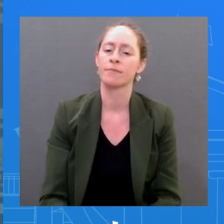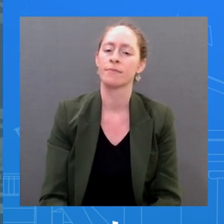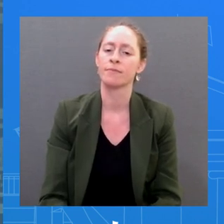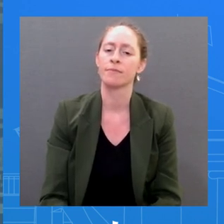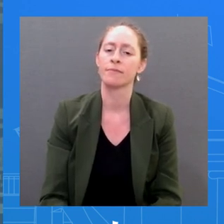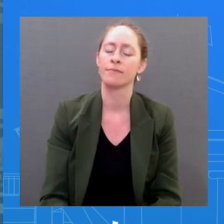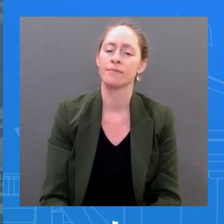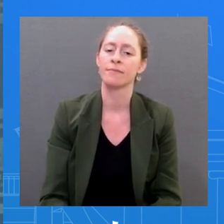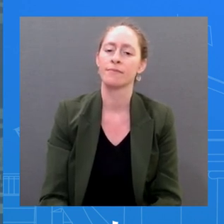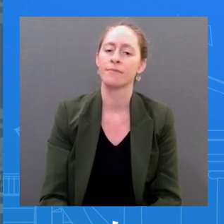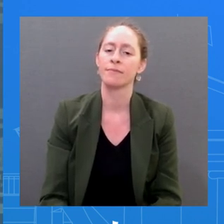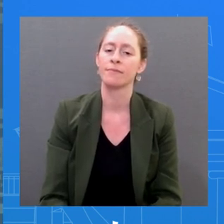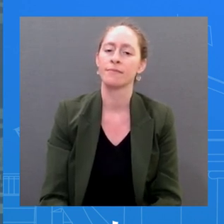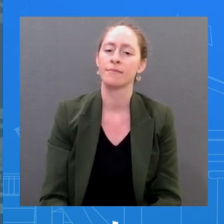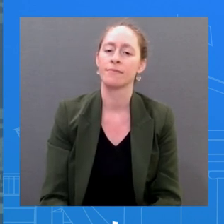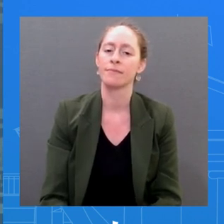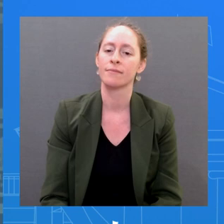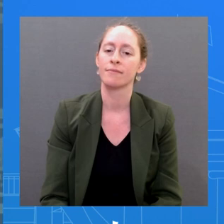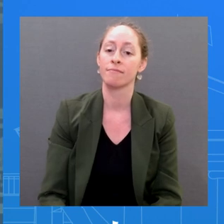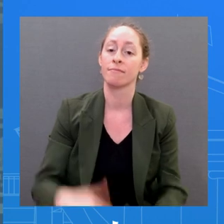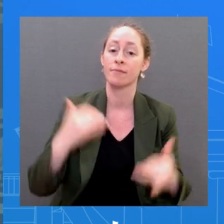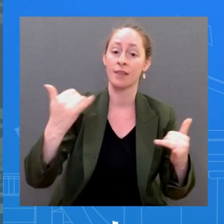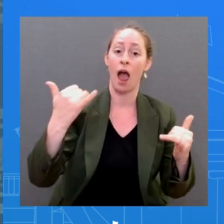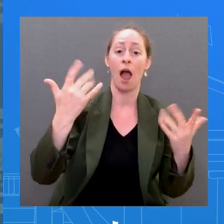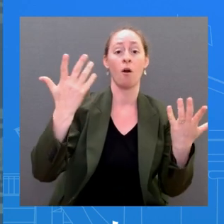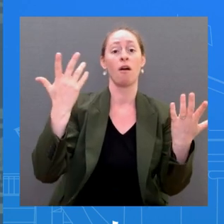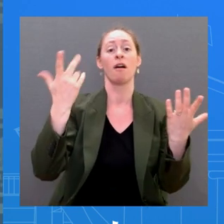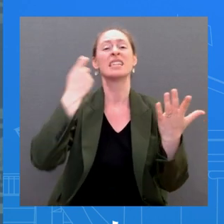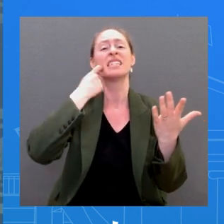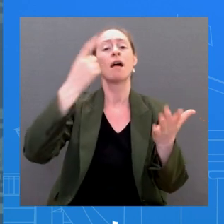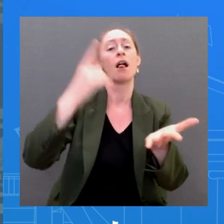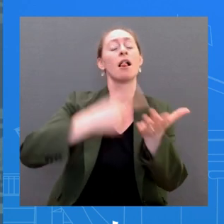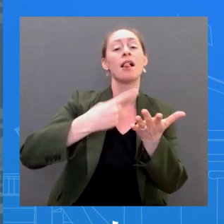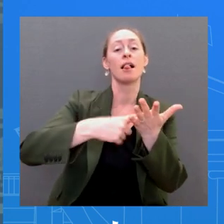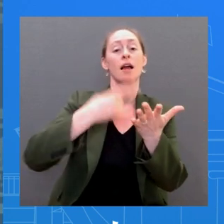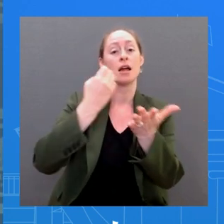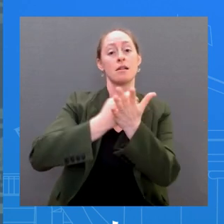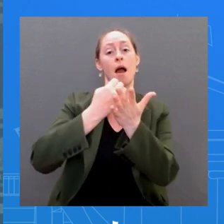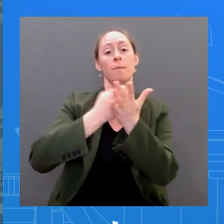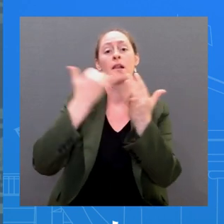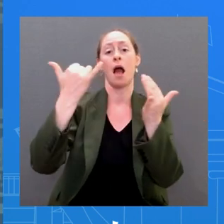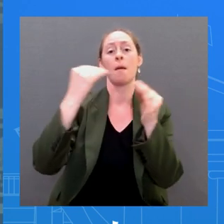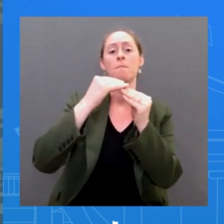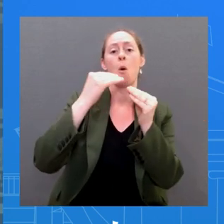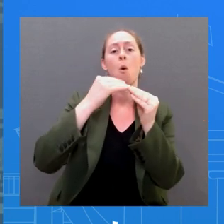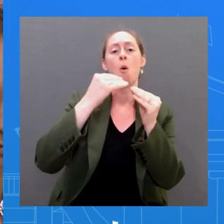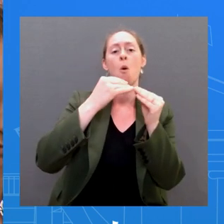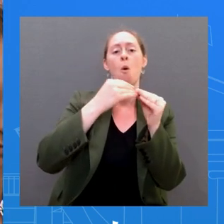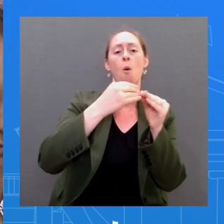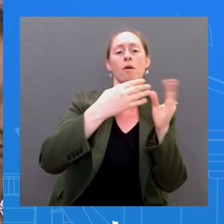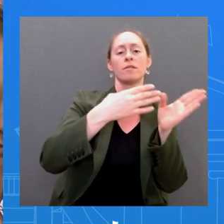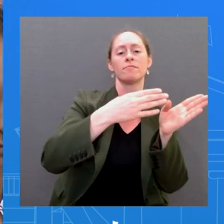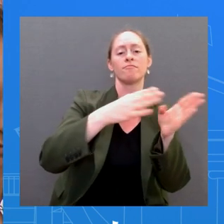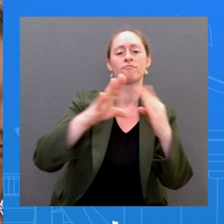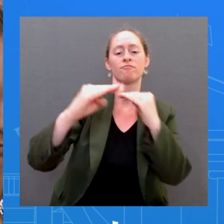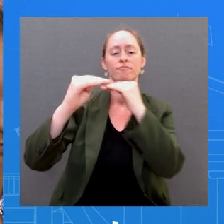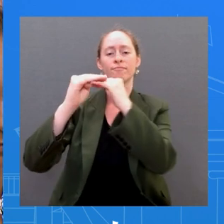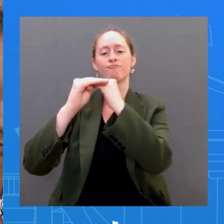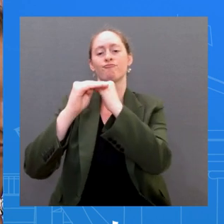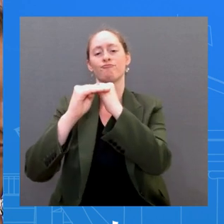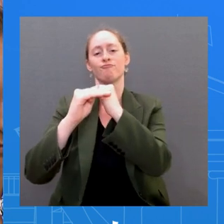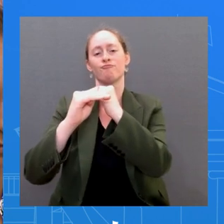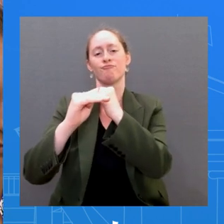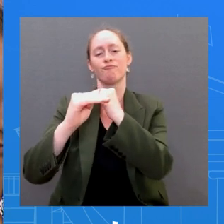to a stable economic growth. The Treasury Secretary also testified today we're going to a stable economic growth.